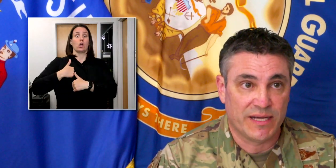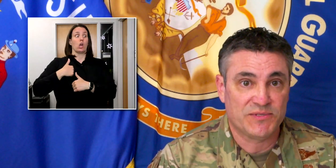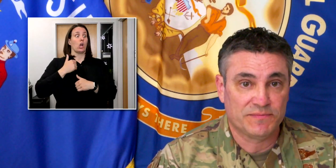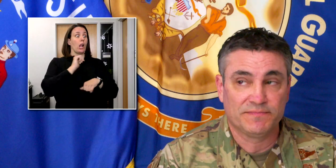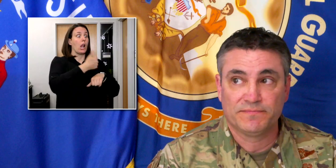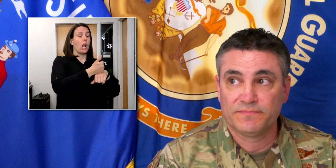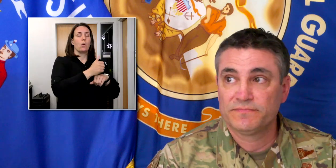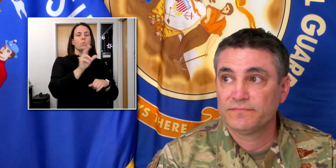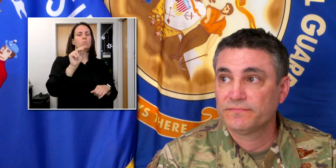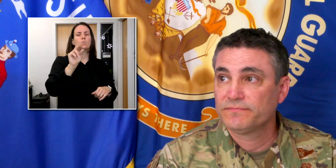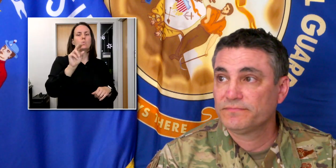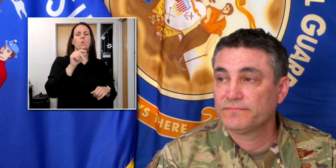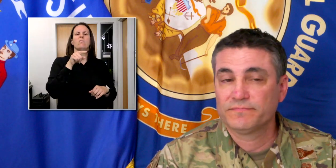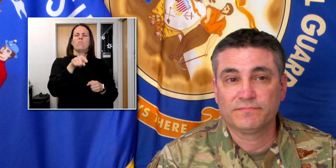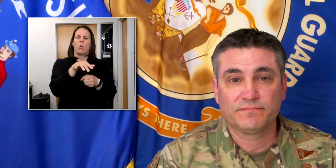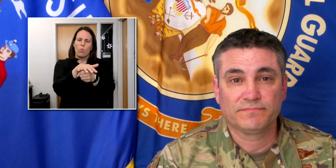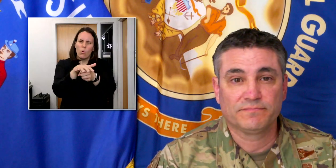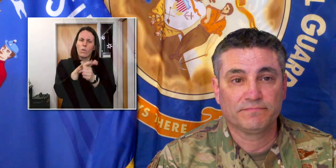those setups.